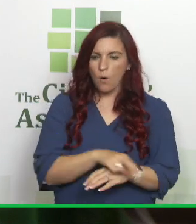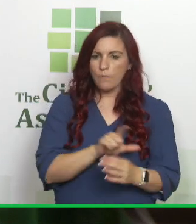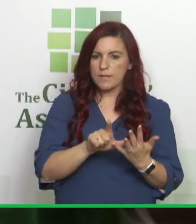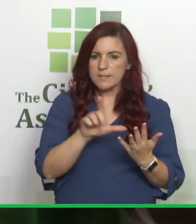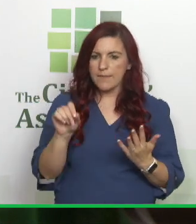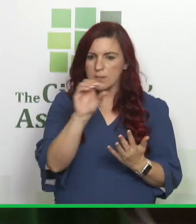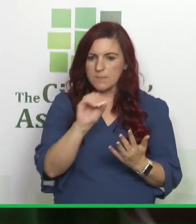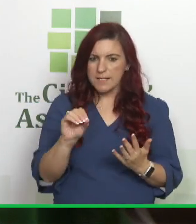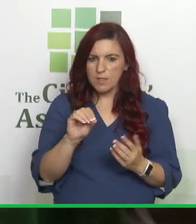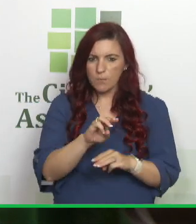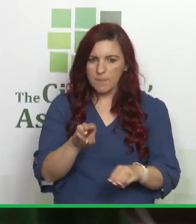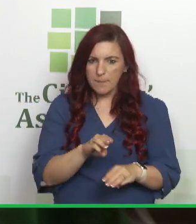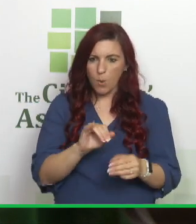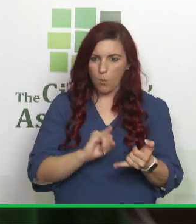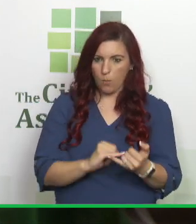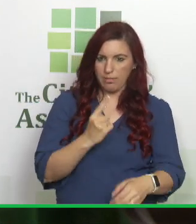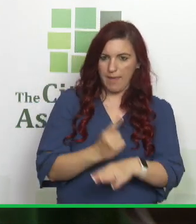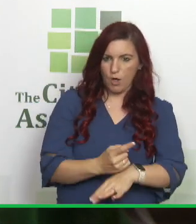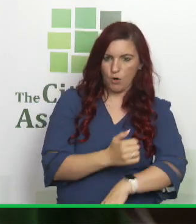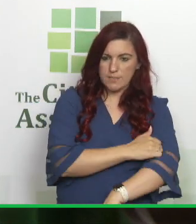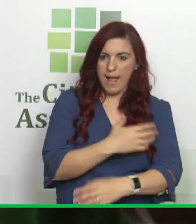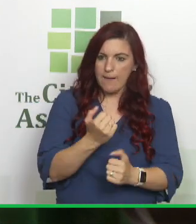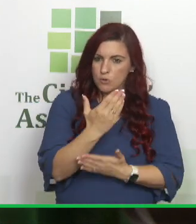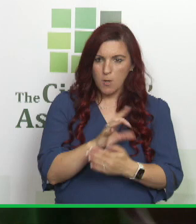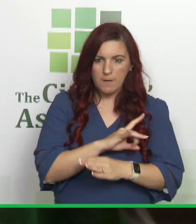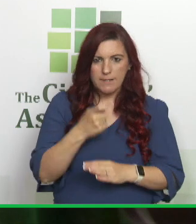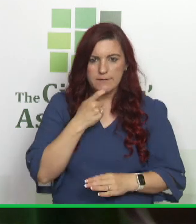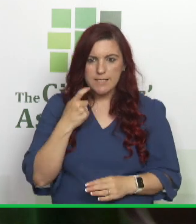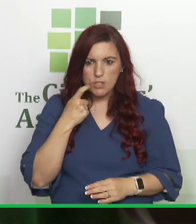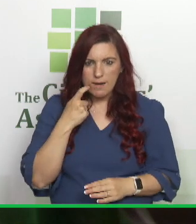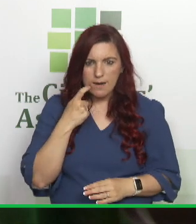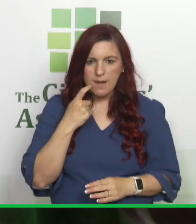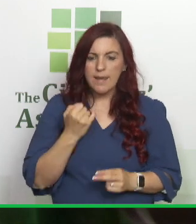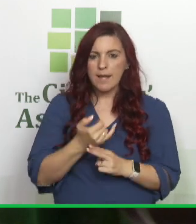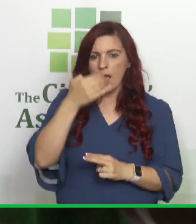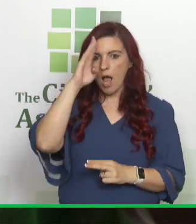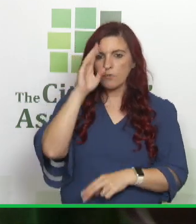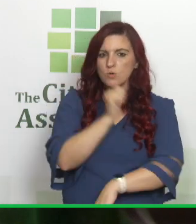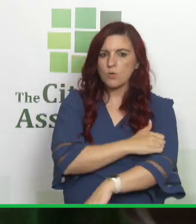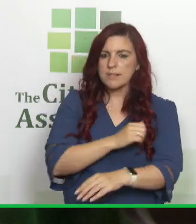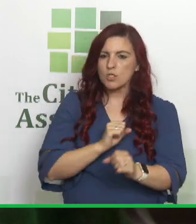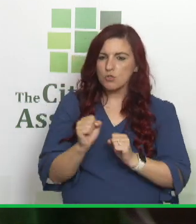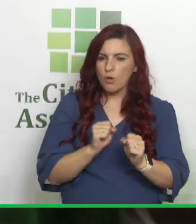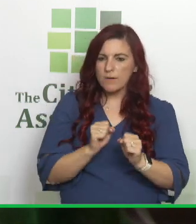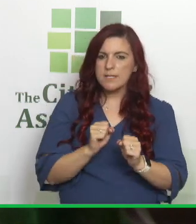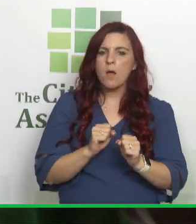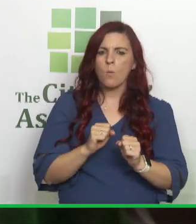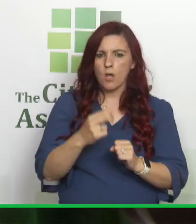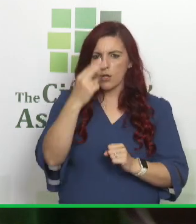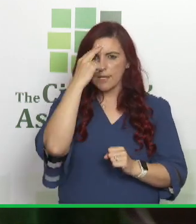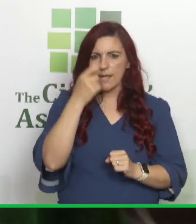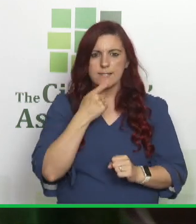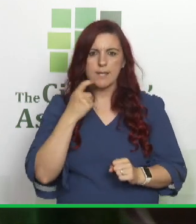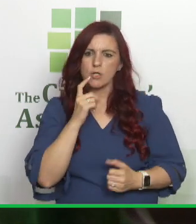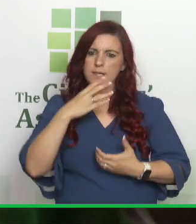people in custody are experiencing addiction to some form of substances. In the Irish Prison Service, we understand addiction as part of a